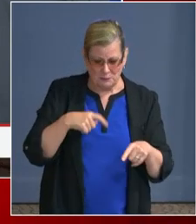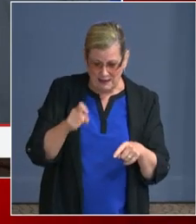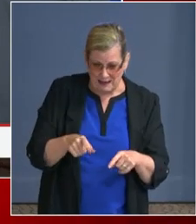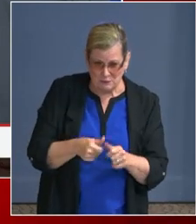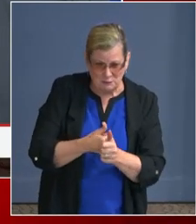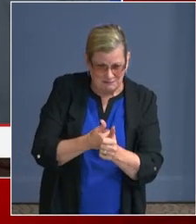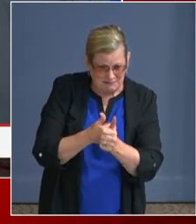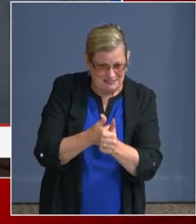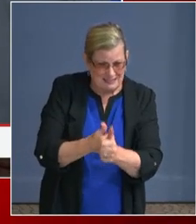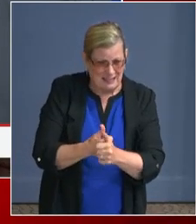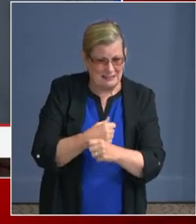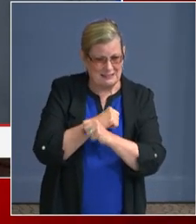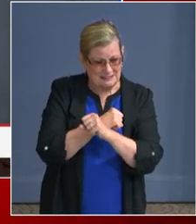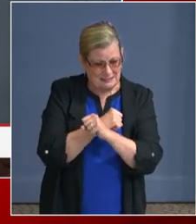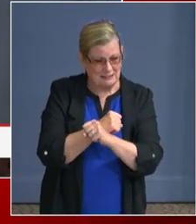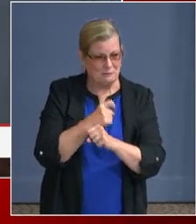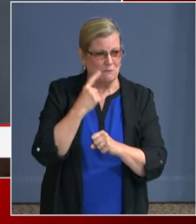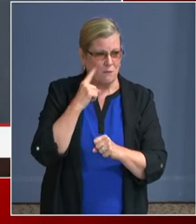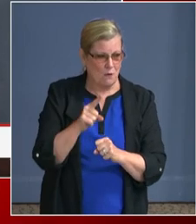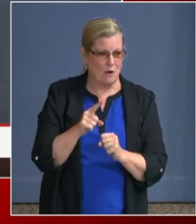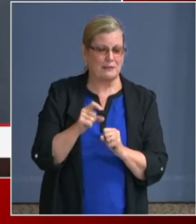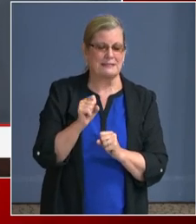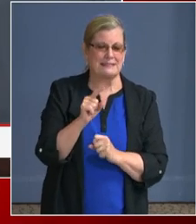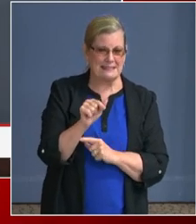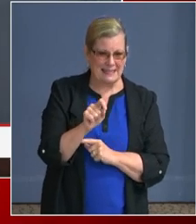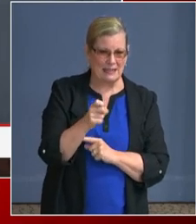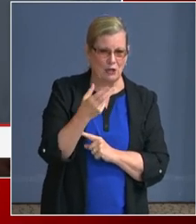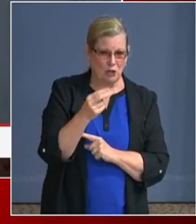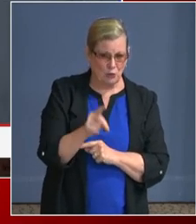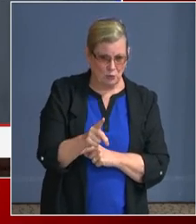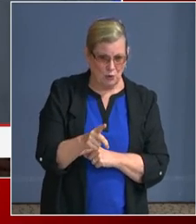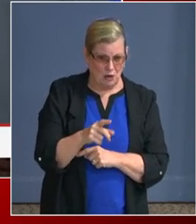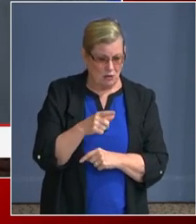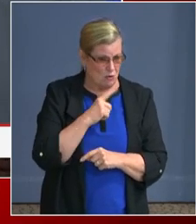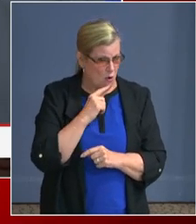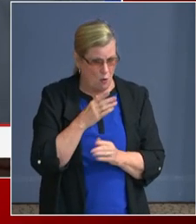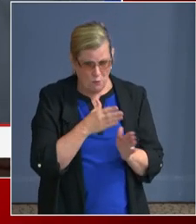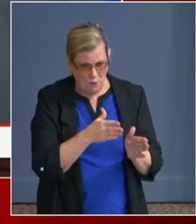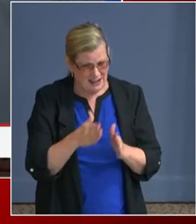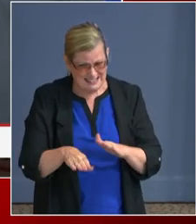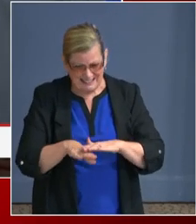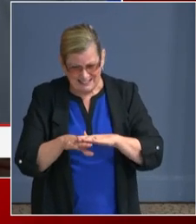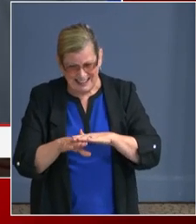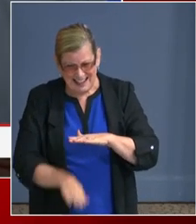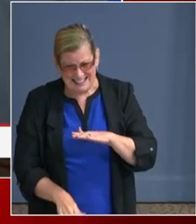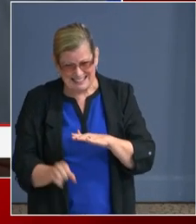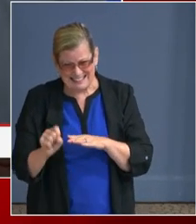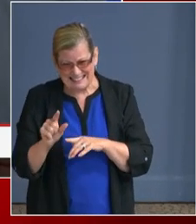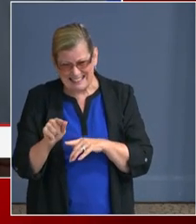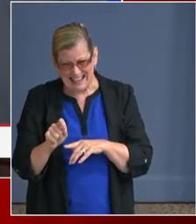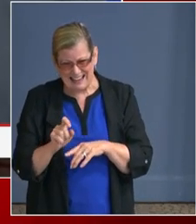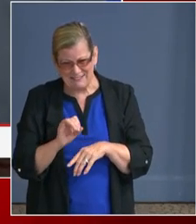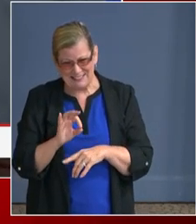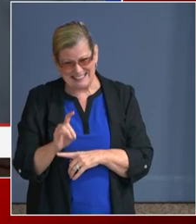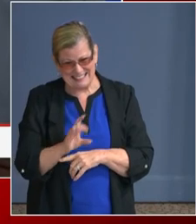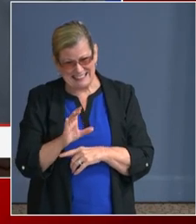for statehood. So is there ways that the lack of statehood has affected your ability to respond to the pandemic in the